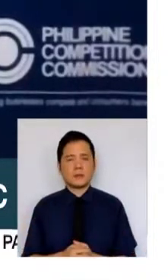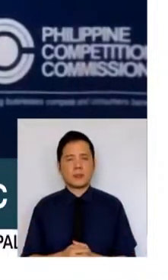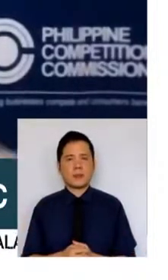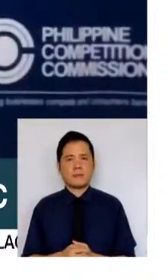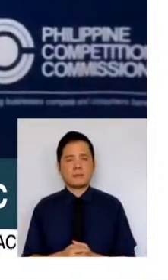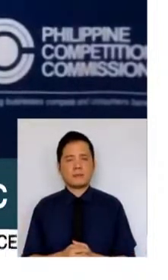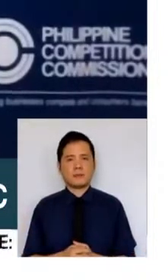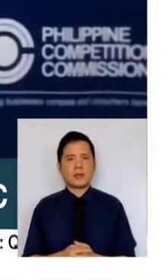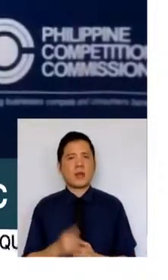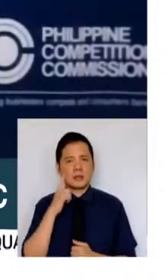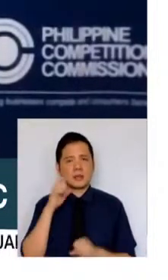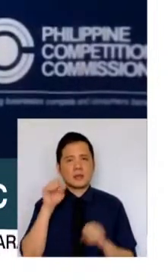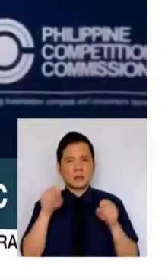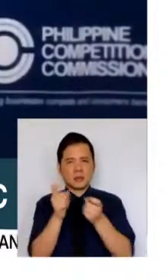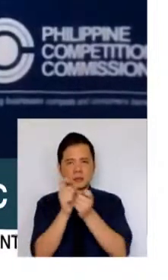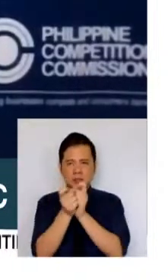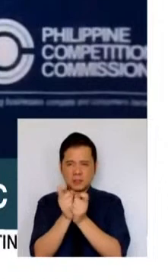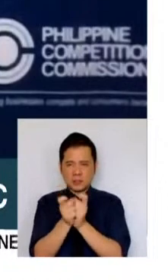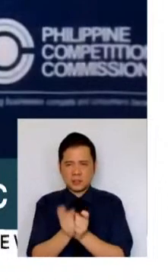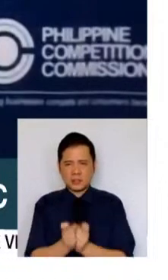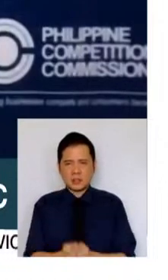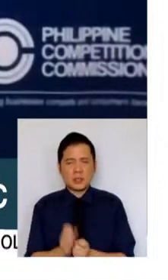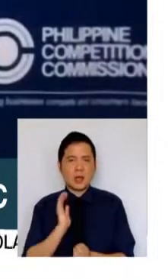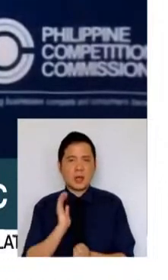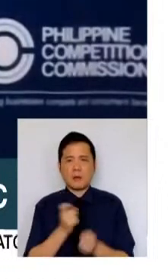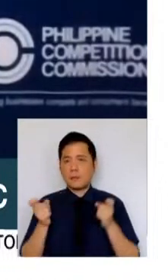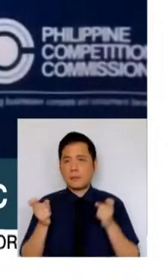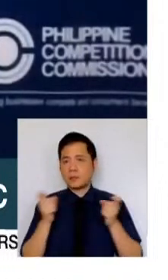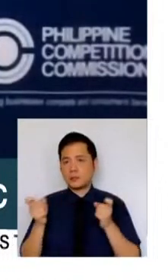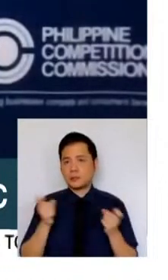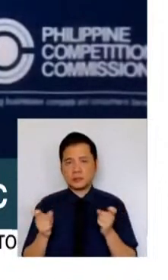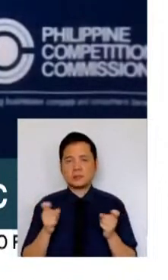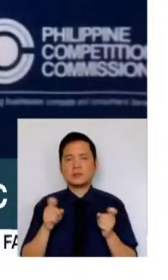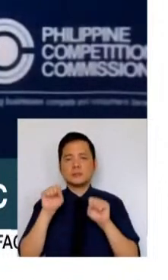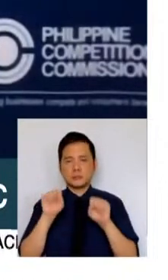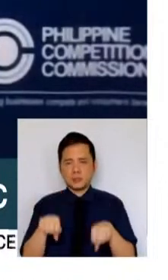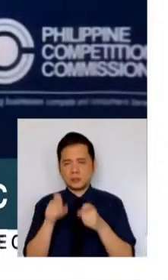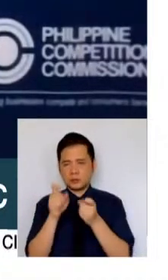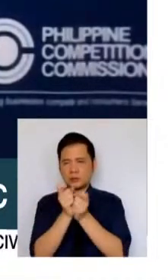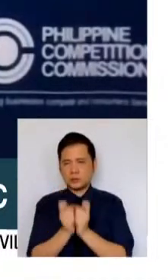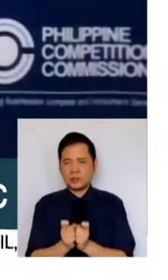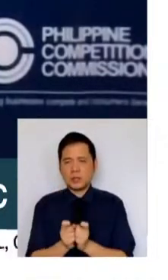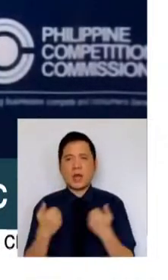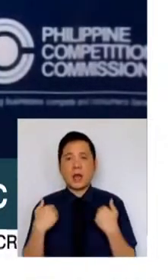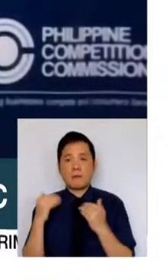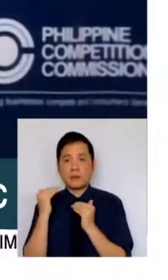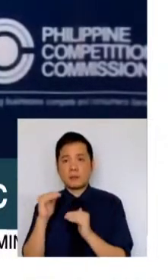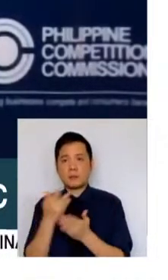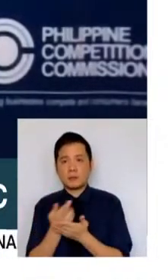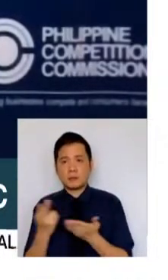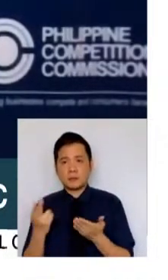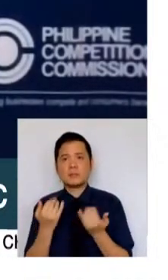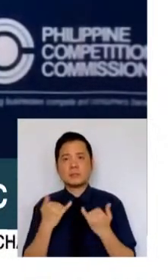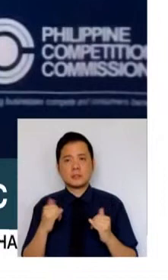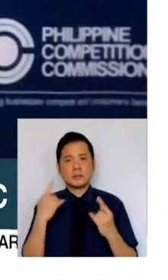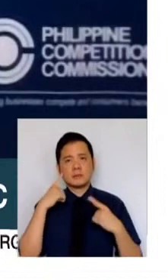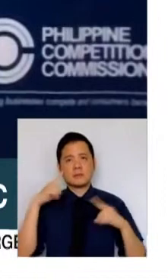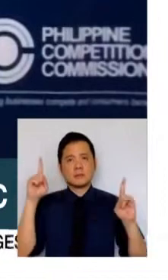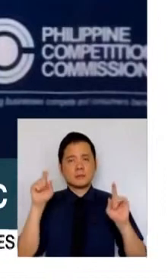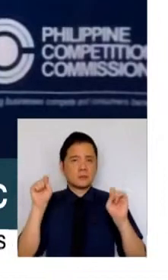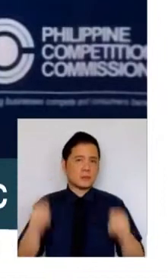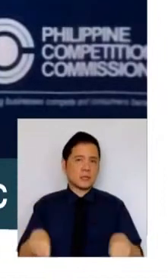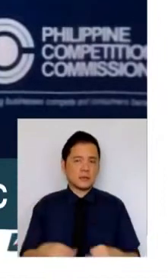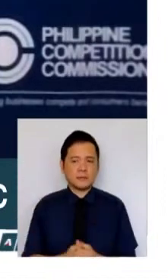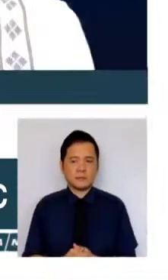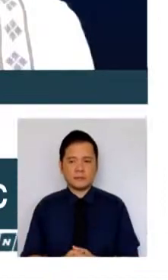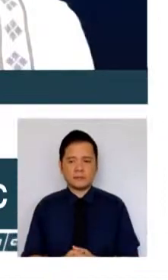of re-engineering our responses such that even with limited resources, we can achieve much. We